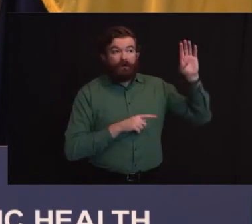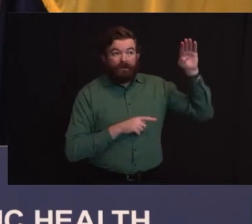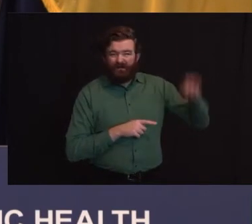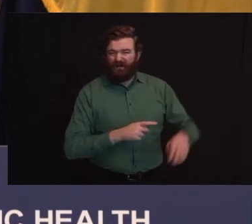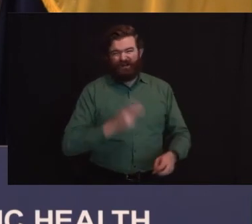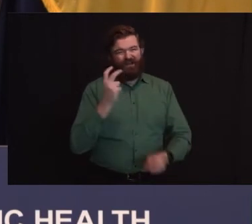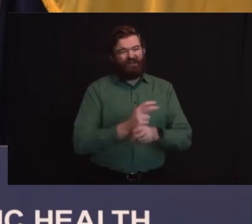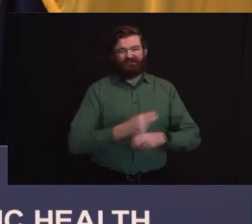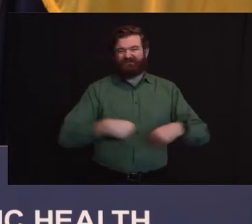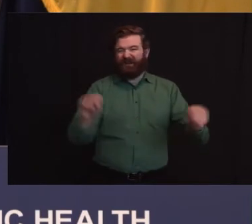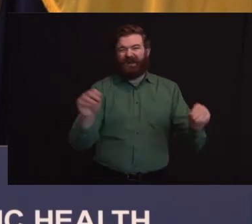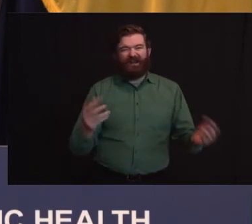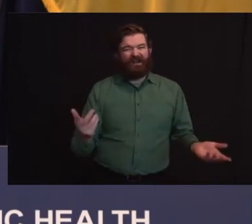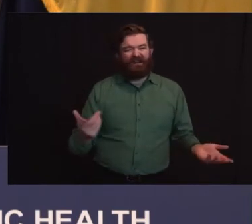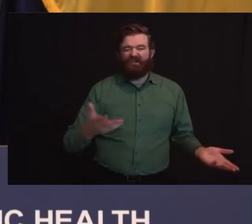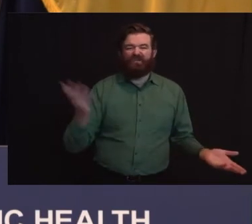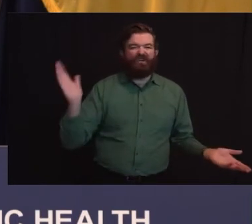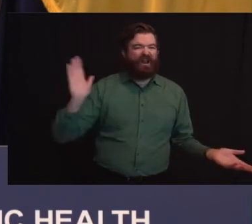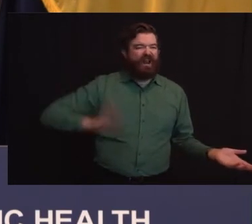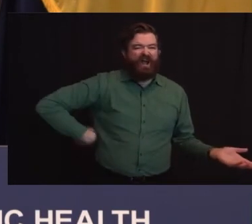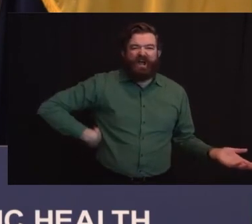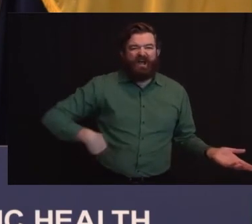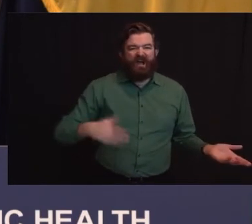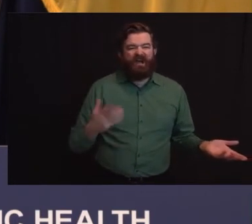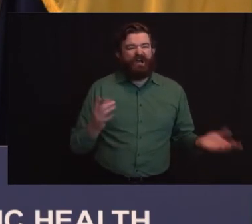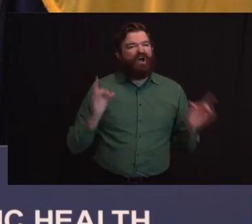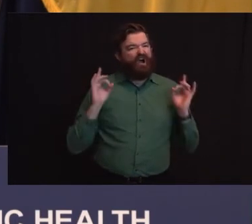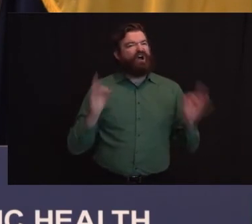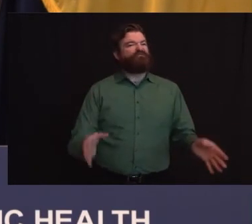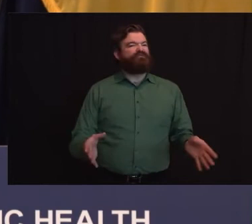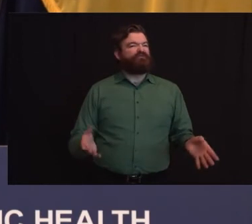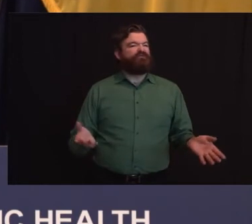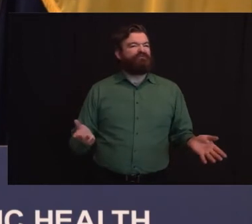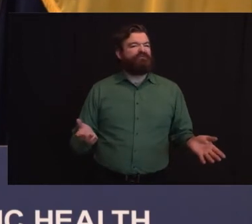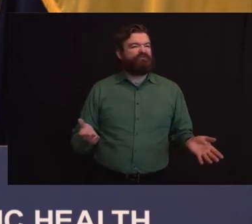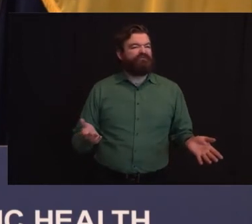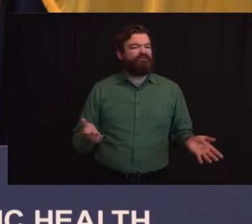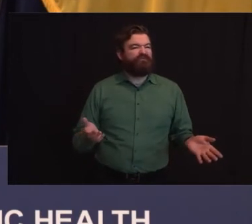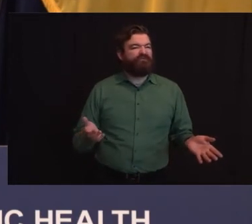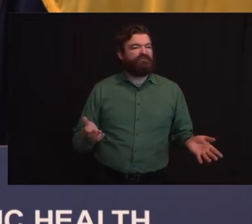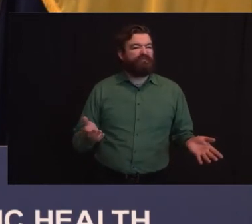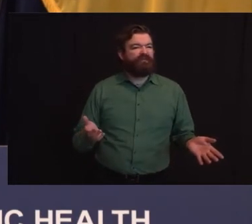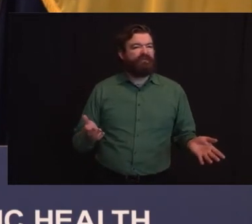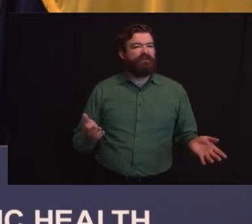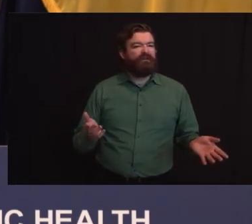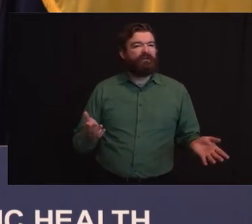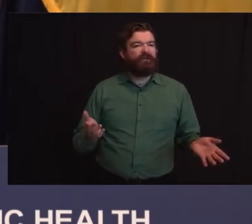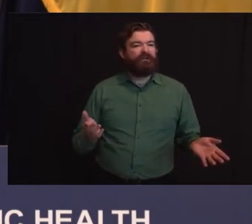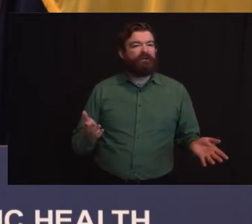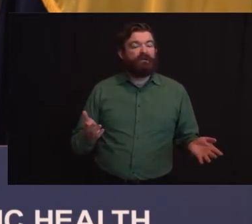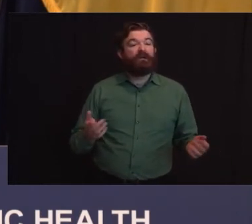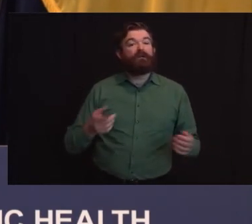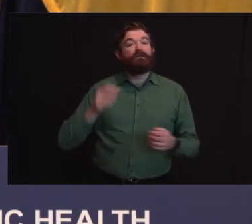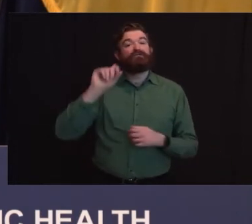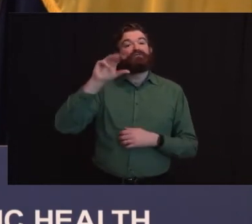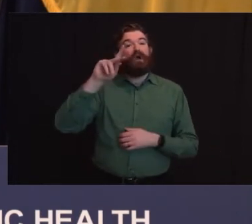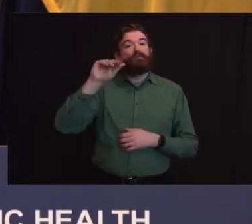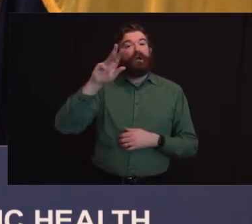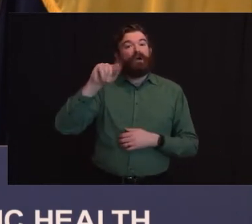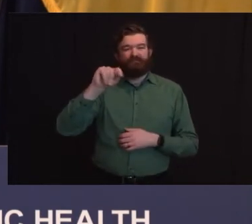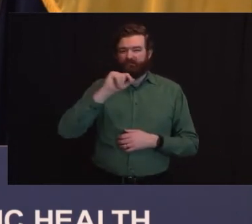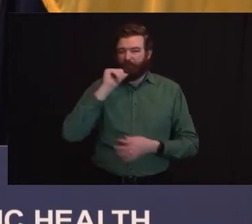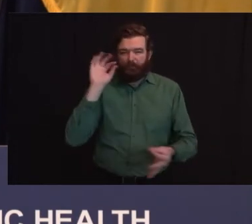bloody. So I will just say things at the end of the day, markets are not perfect for sure, but at the end of the